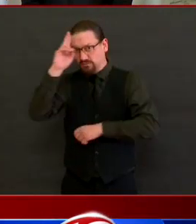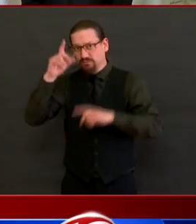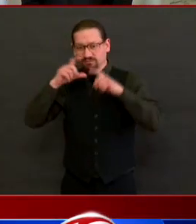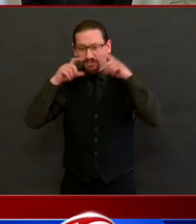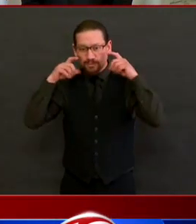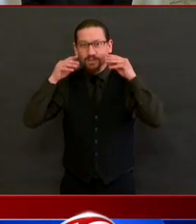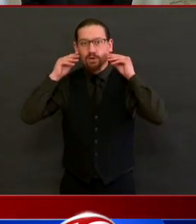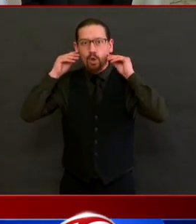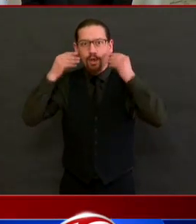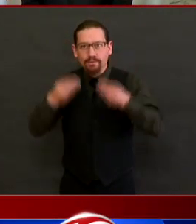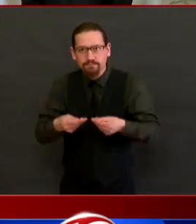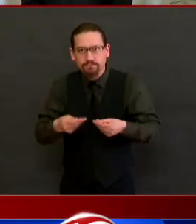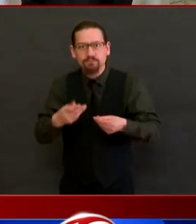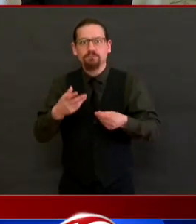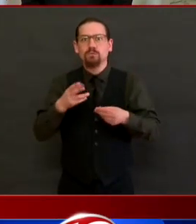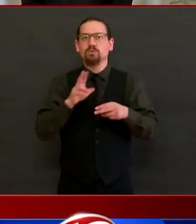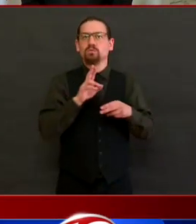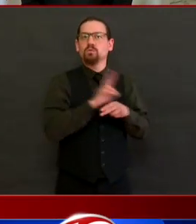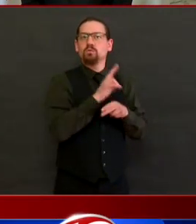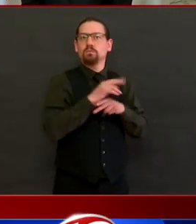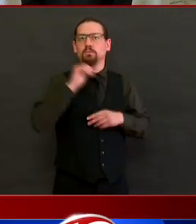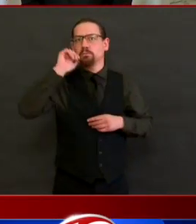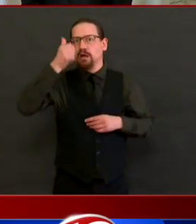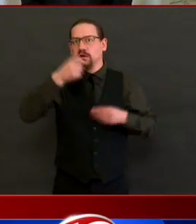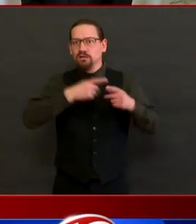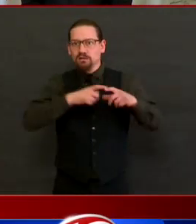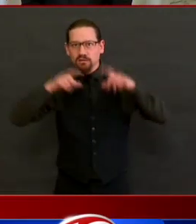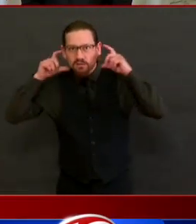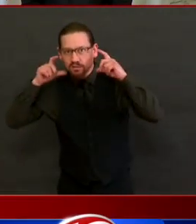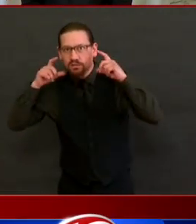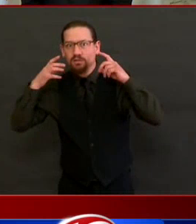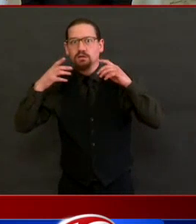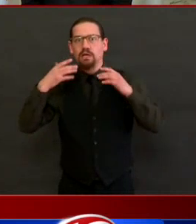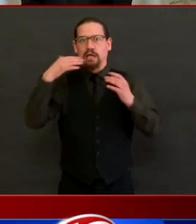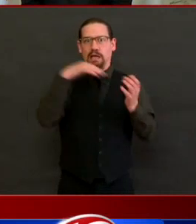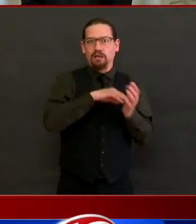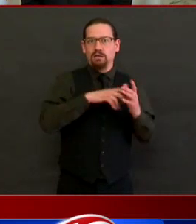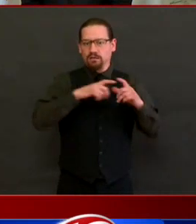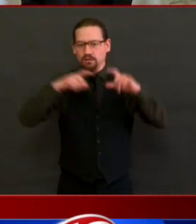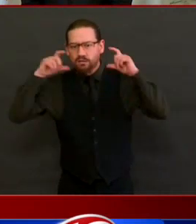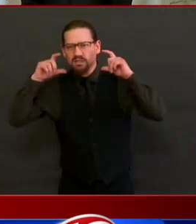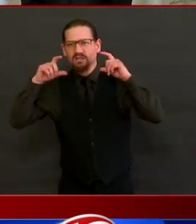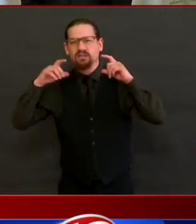comfortable. You're having to have your PPE used and